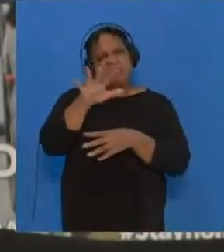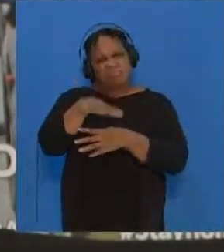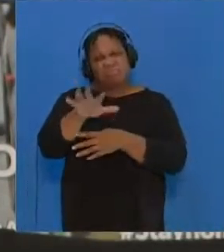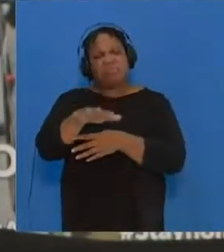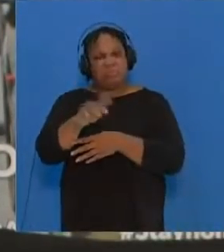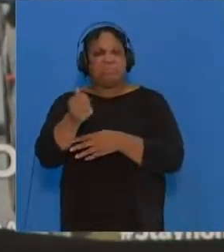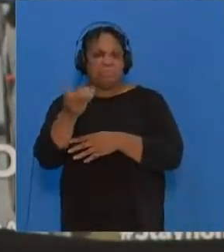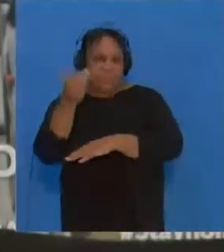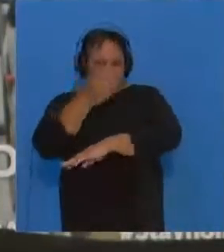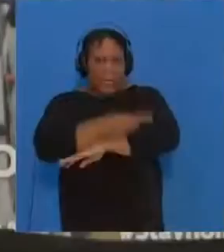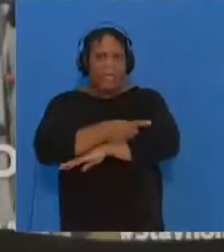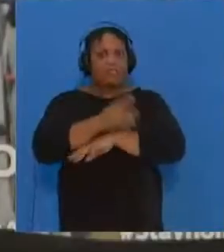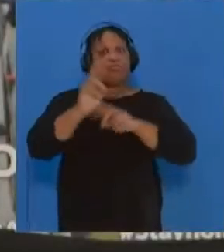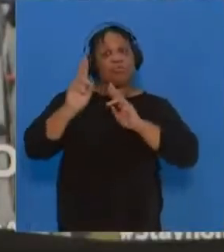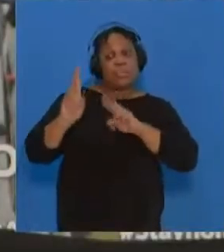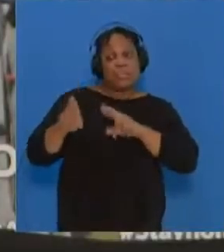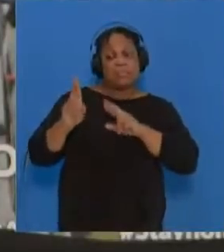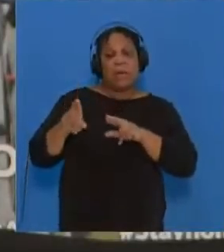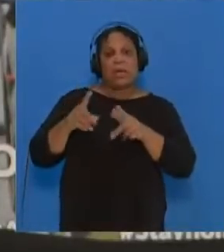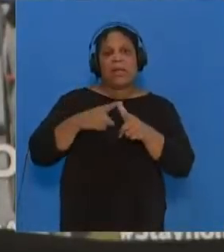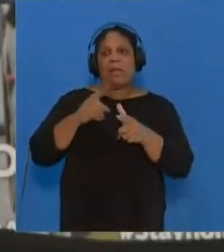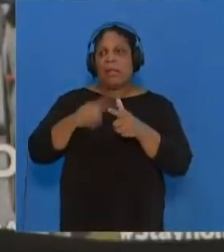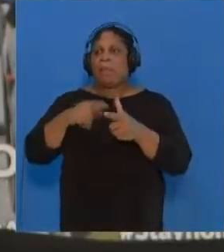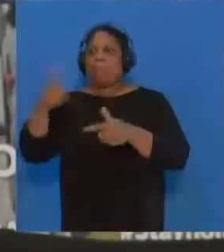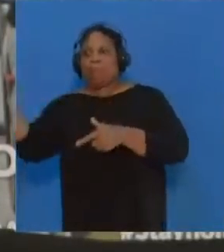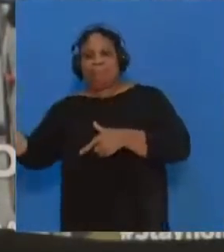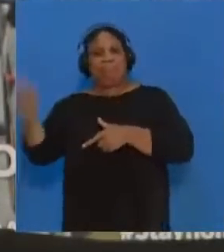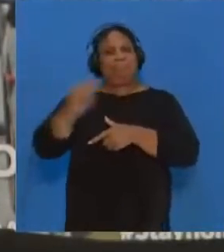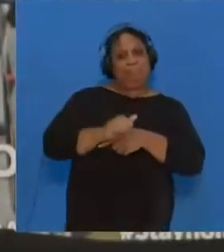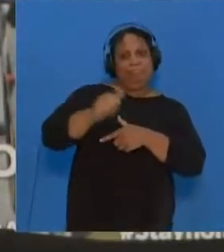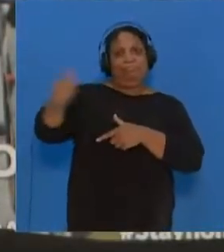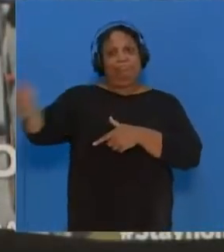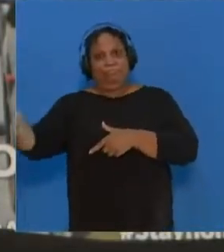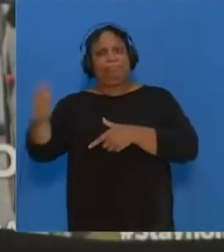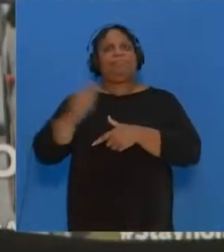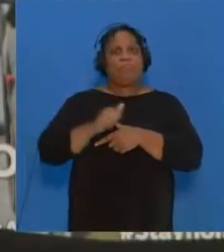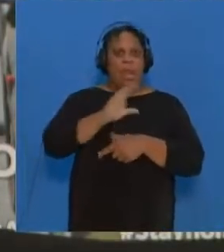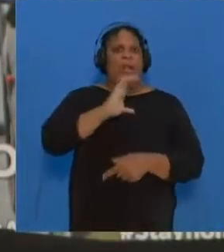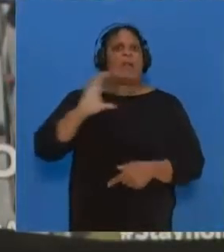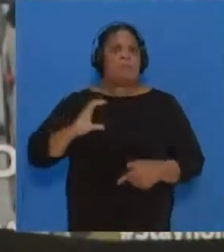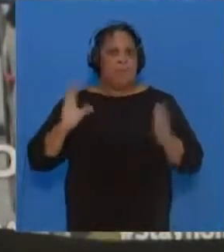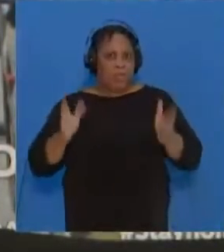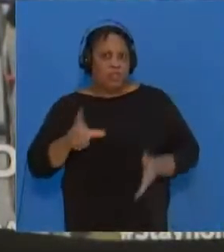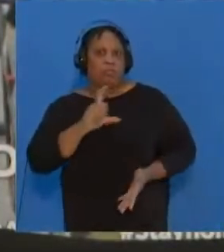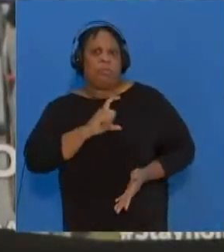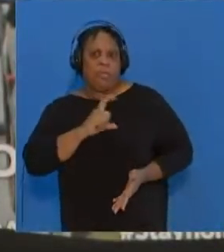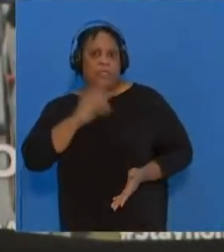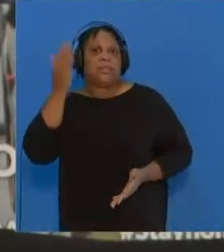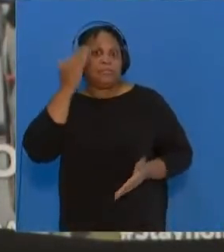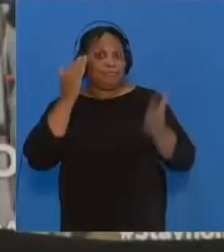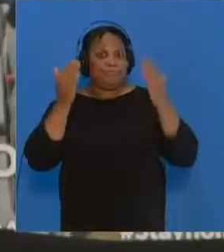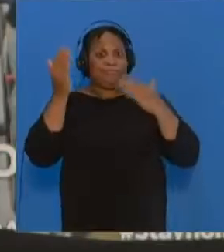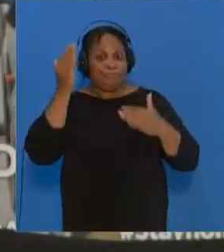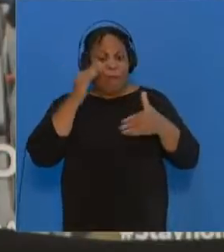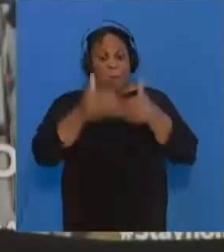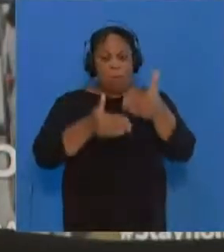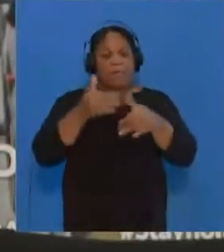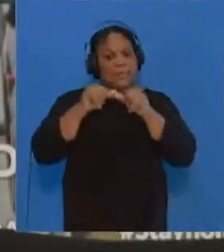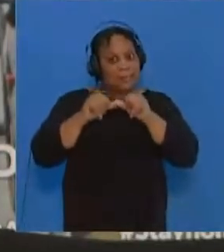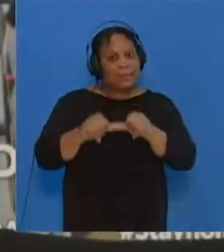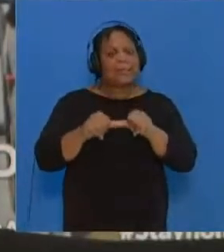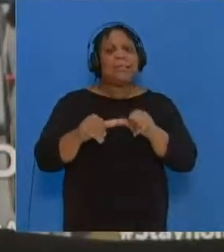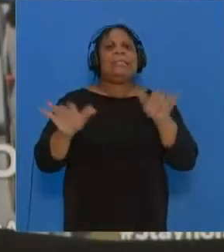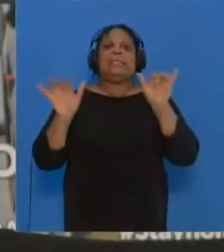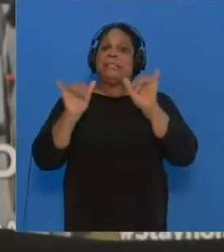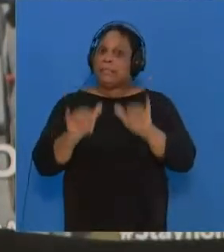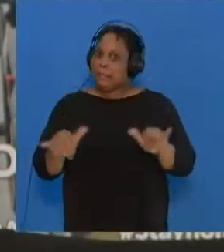to respond to it, and then it's going through the process. The police commissioner is aware of it, and the process remains ongoing. She is currently